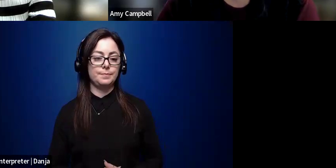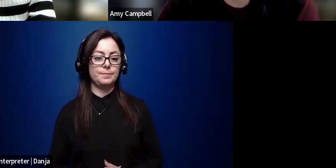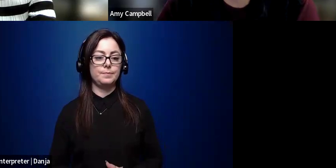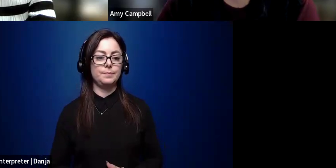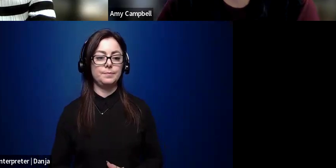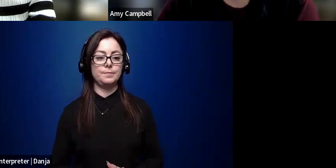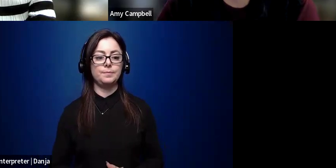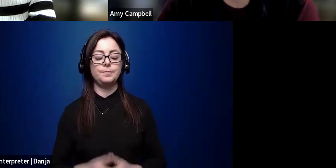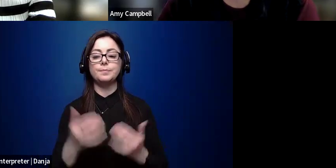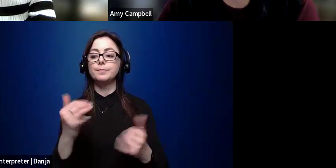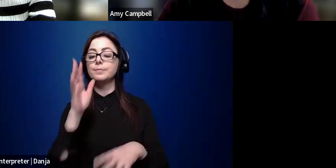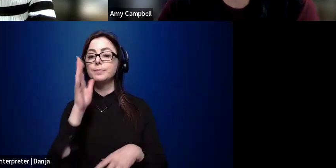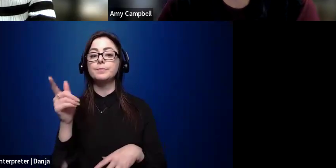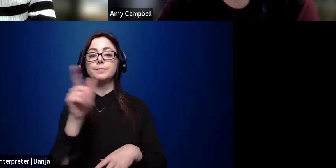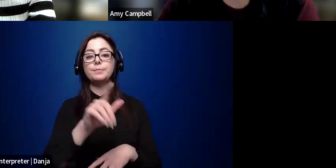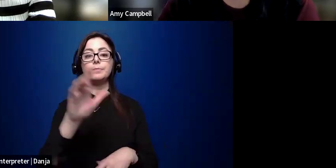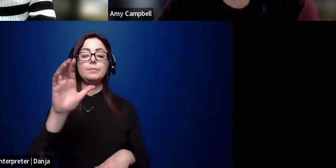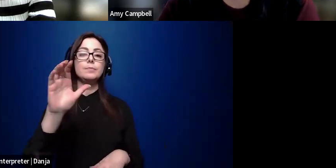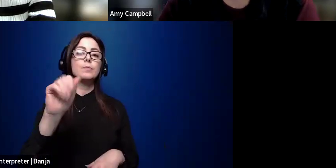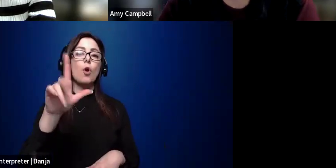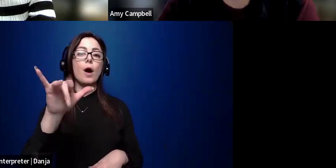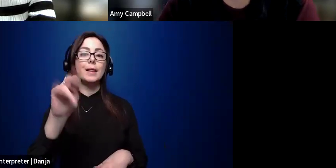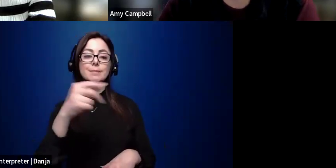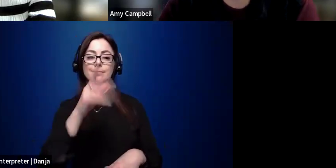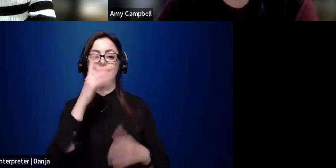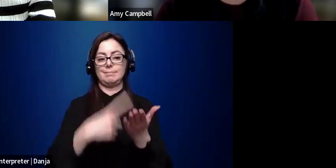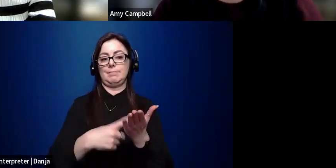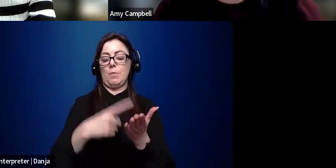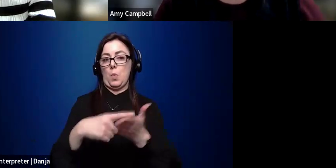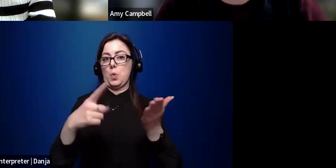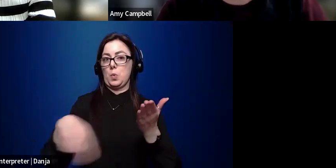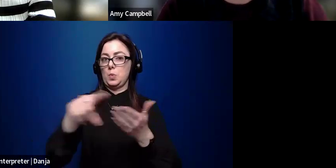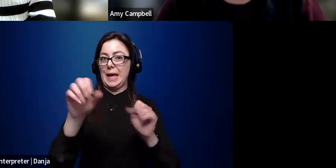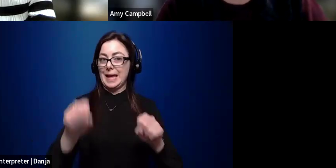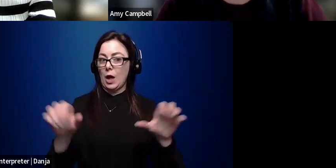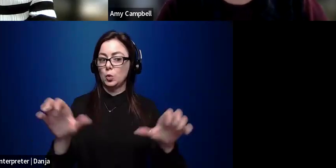I'm going to turn this over to Carlin because she's going to talk about what you can do to take